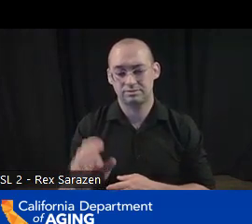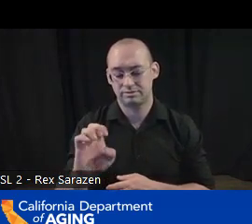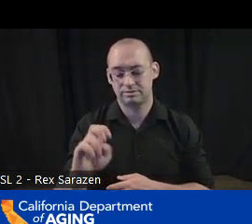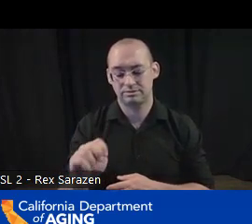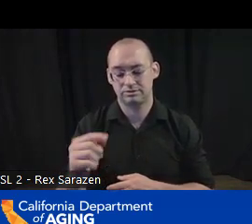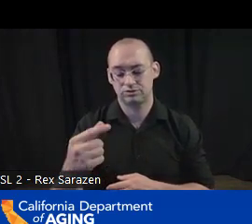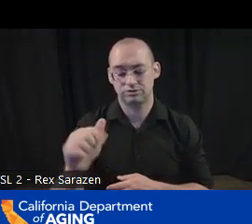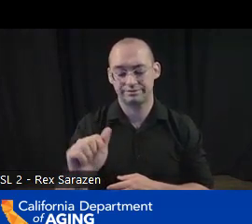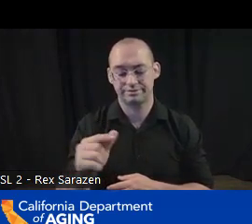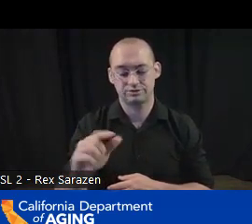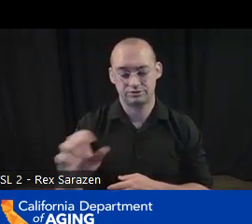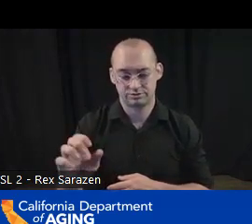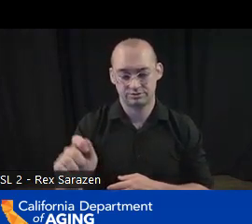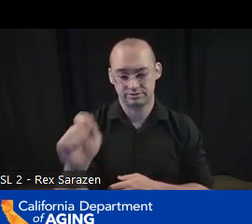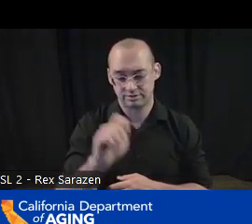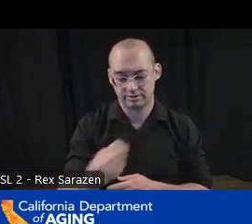E-N-G-A-G-E,